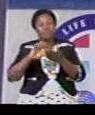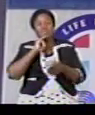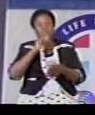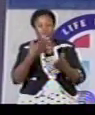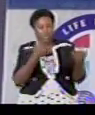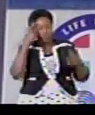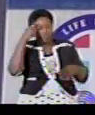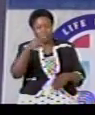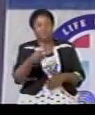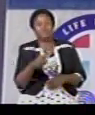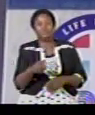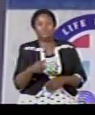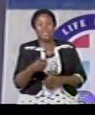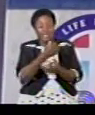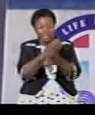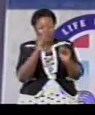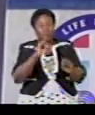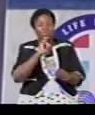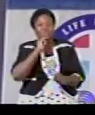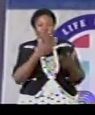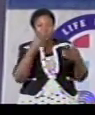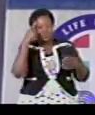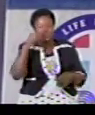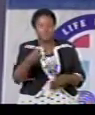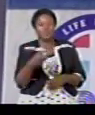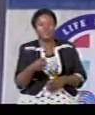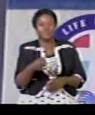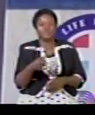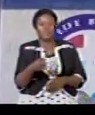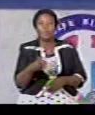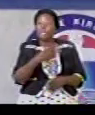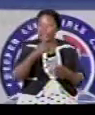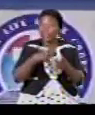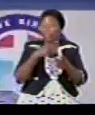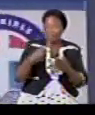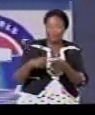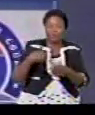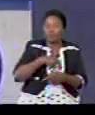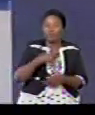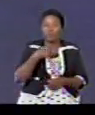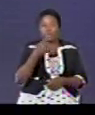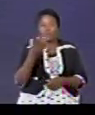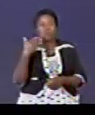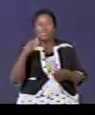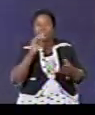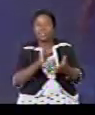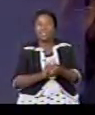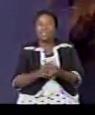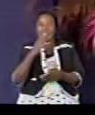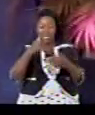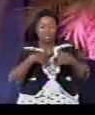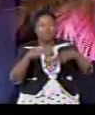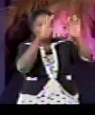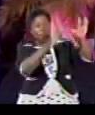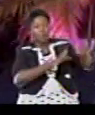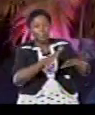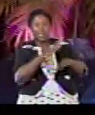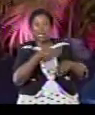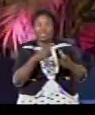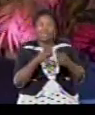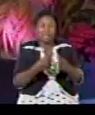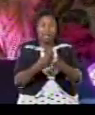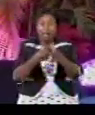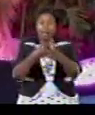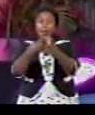for you. Salvation is waiting for you. And then we're told he had compassion and he ran